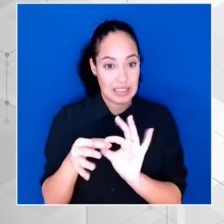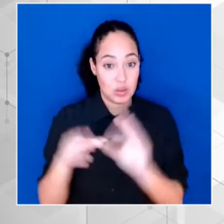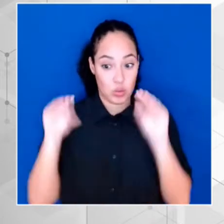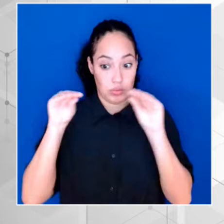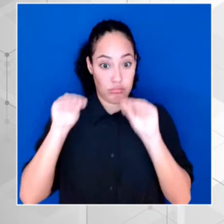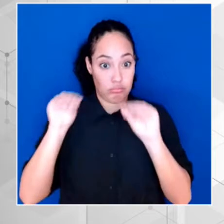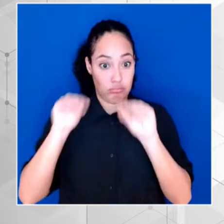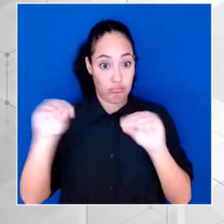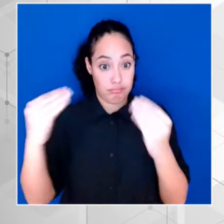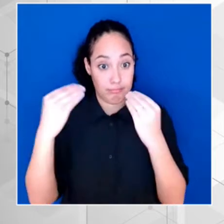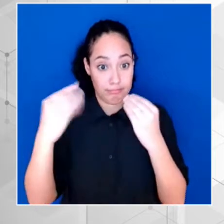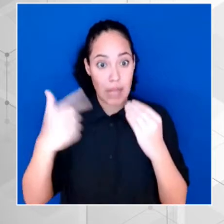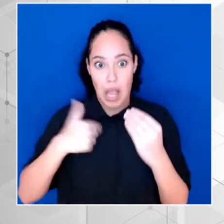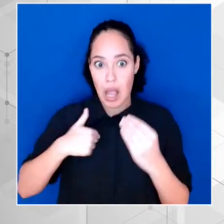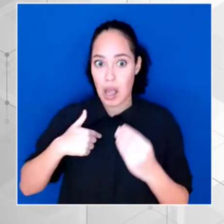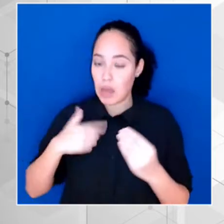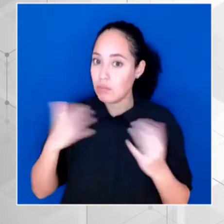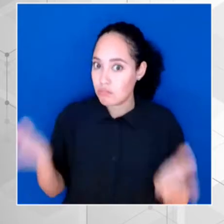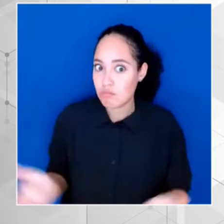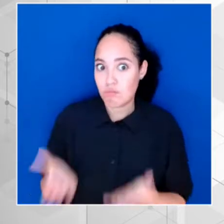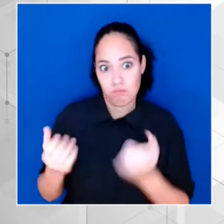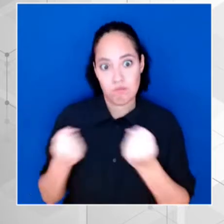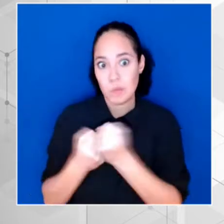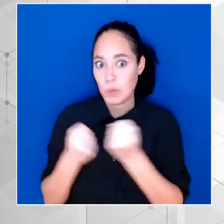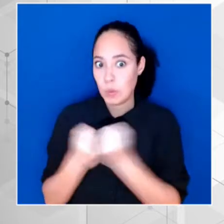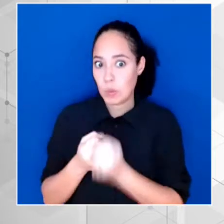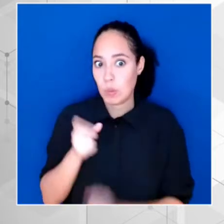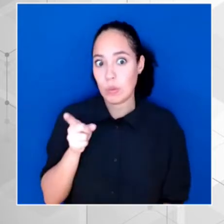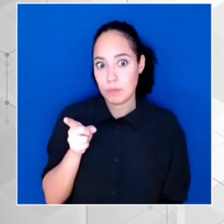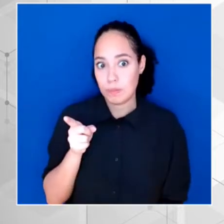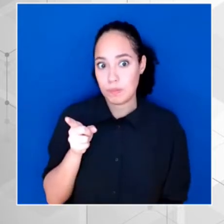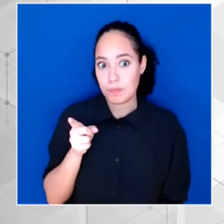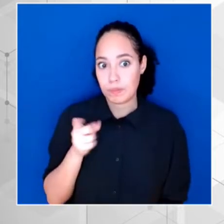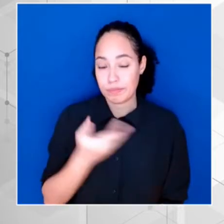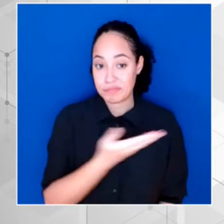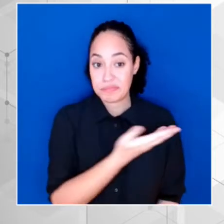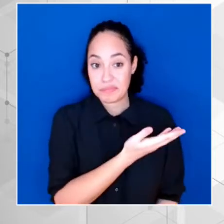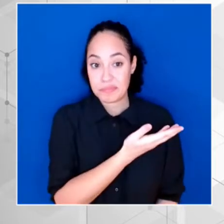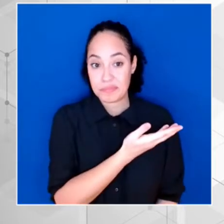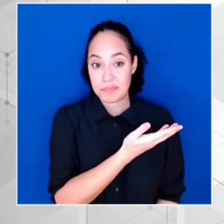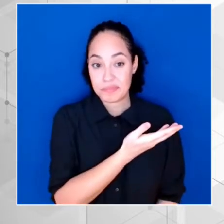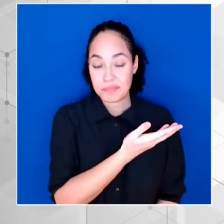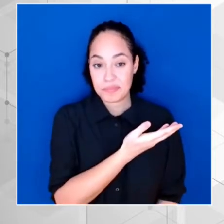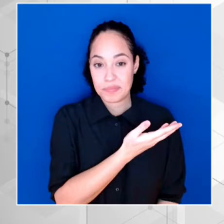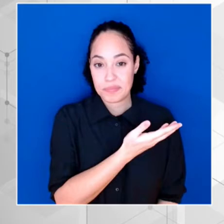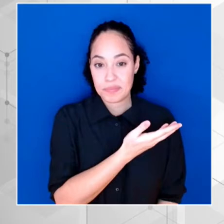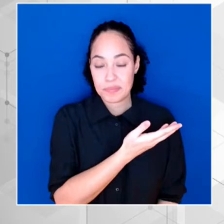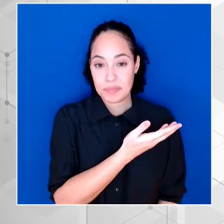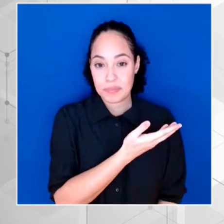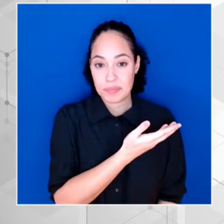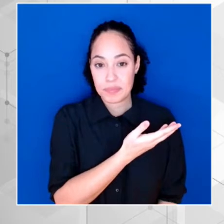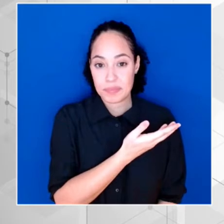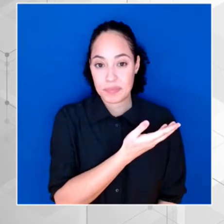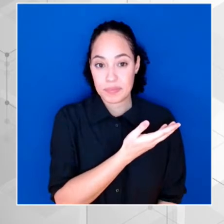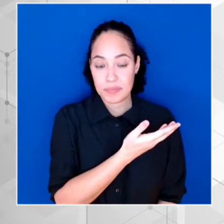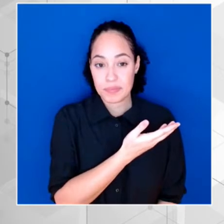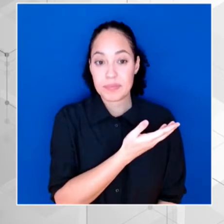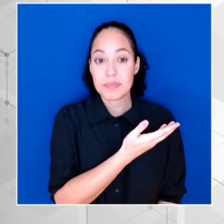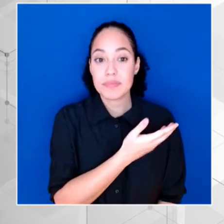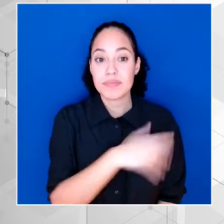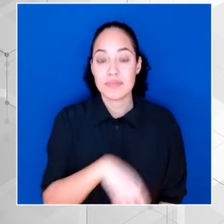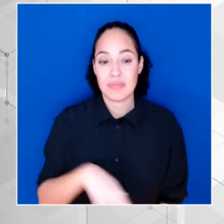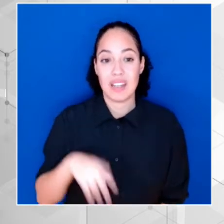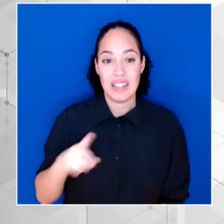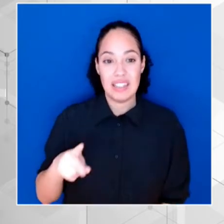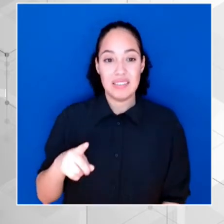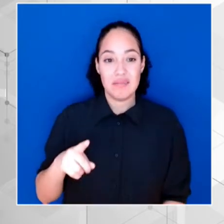the QR code. If you'd like to explore and learn more about this, I strongly recommend. It's a LinkedIn course and it's by Microsoft. And a while